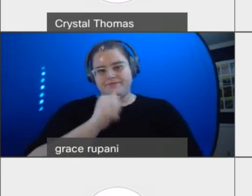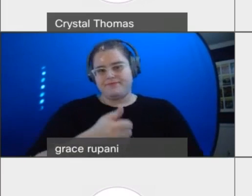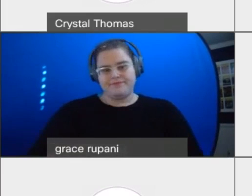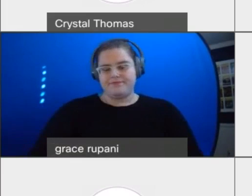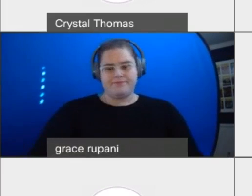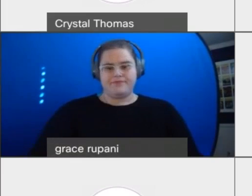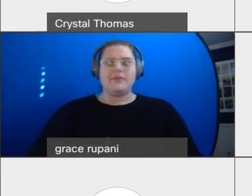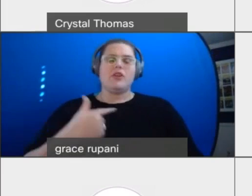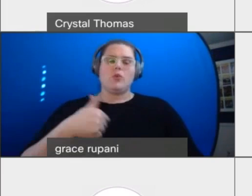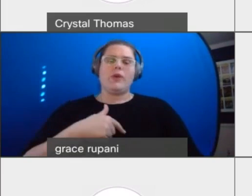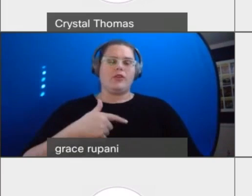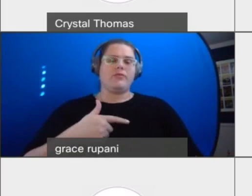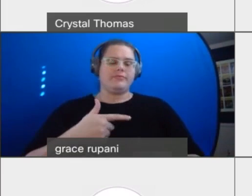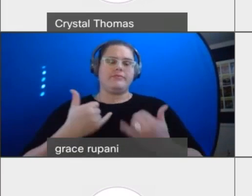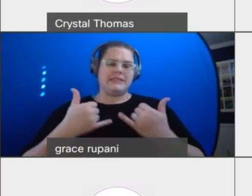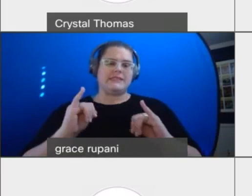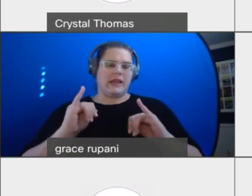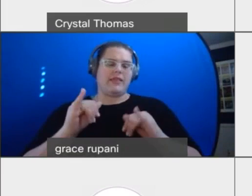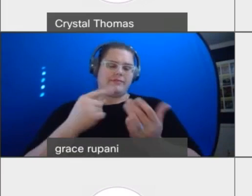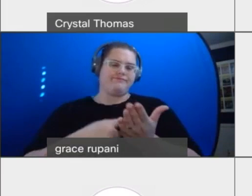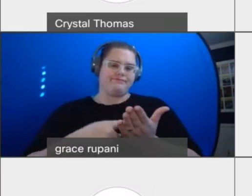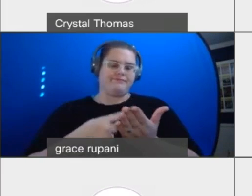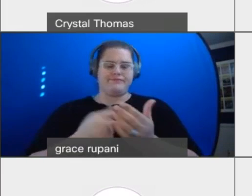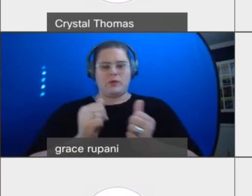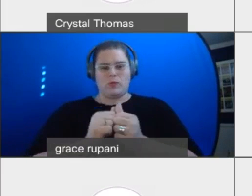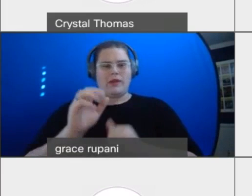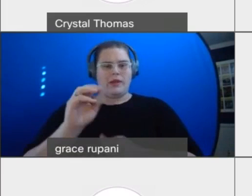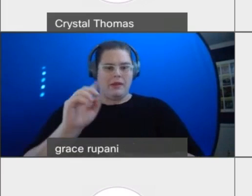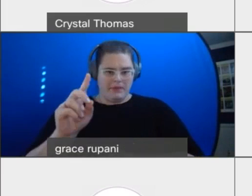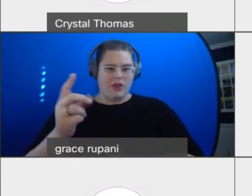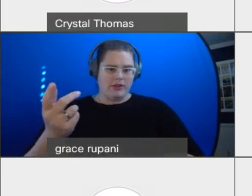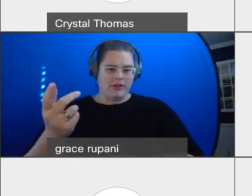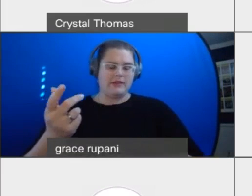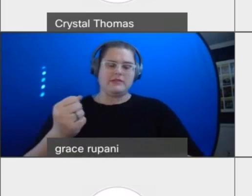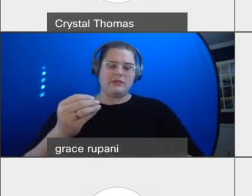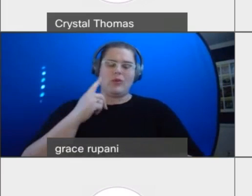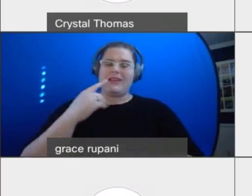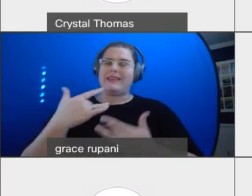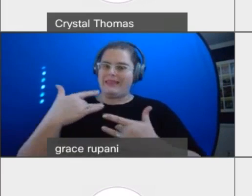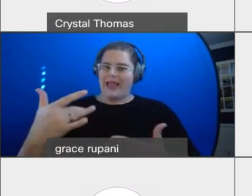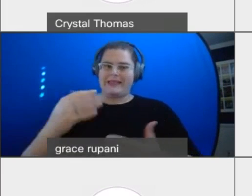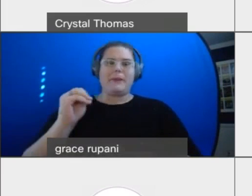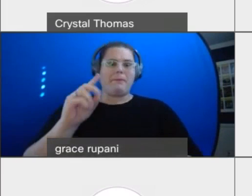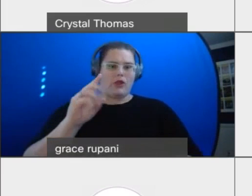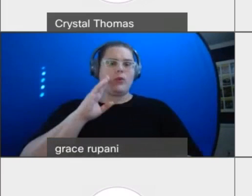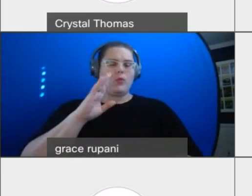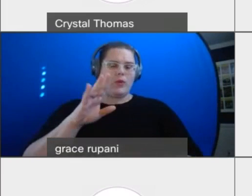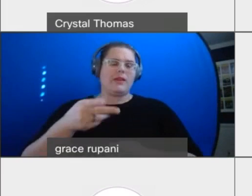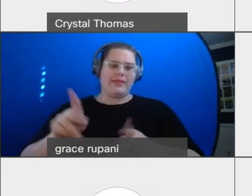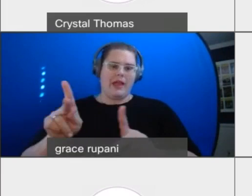out how that will, likely they will be eligible to receive the vaccine in the state of Maryland where they're